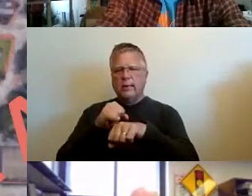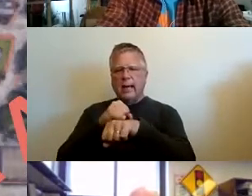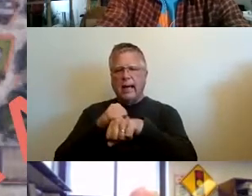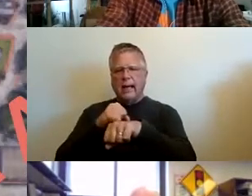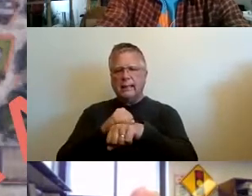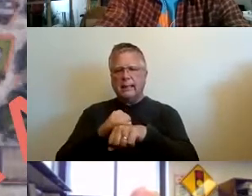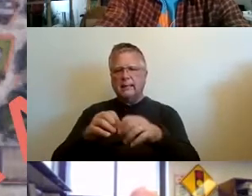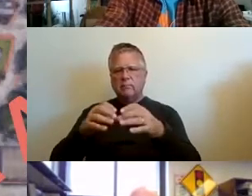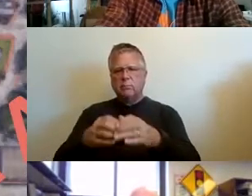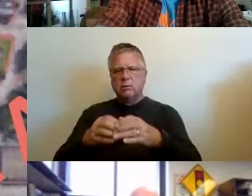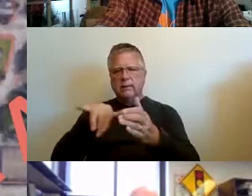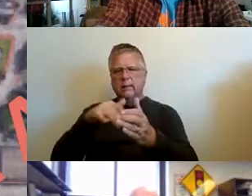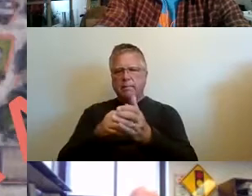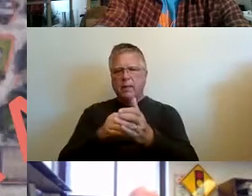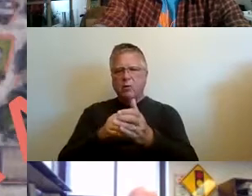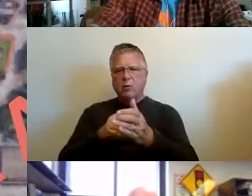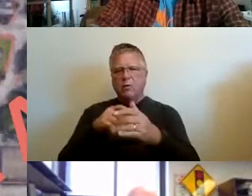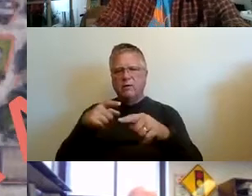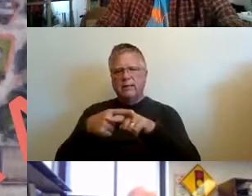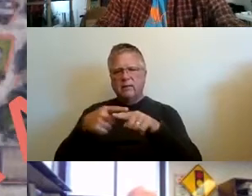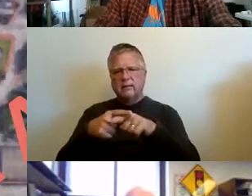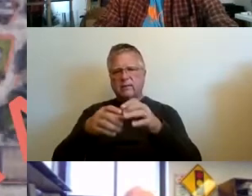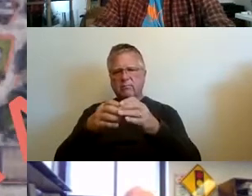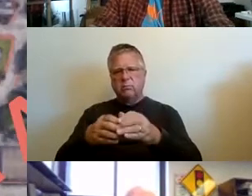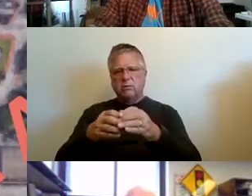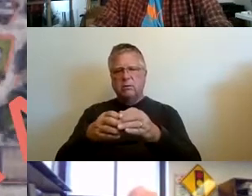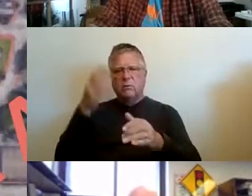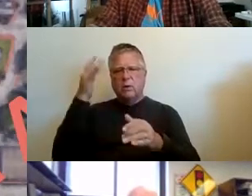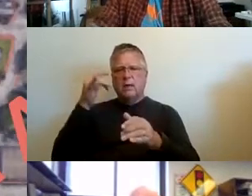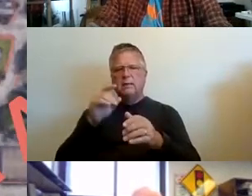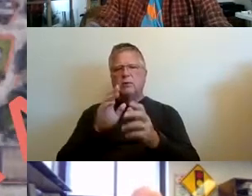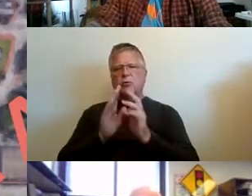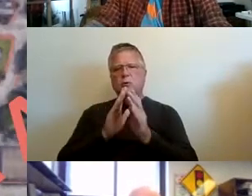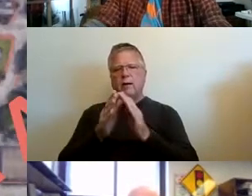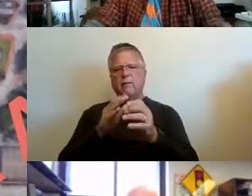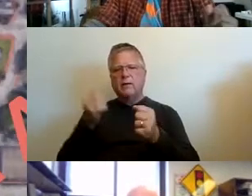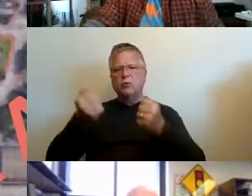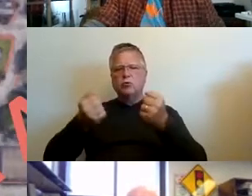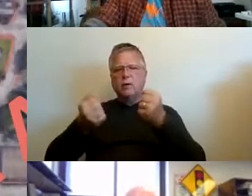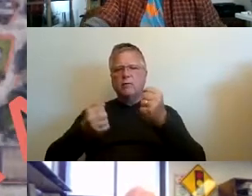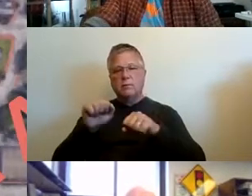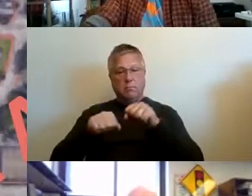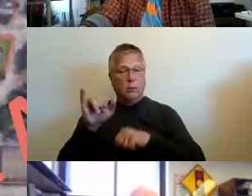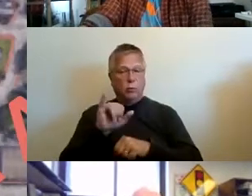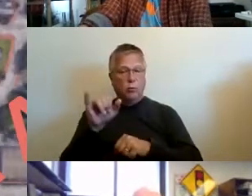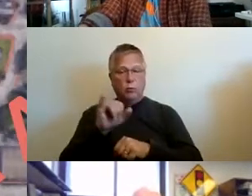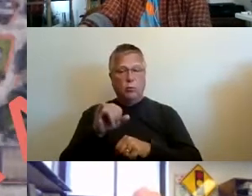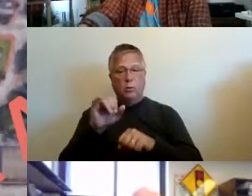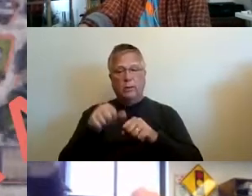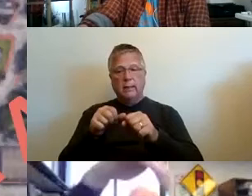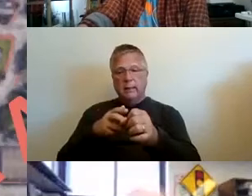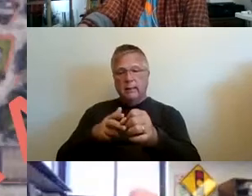of the intersection, so that traffic drivers and bikers as well need to